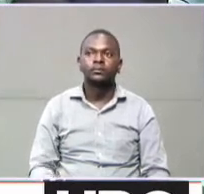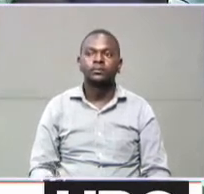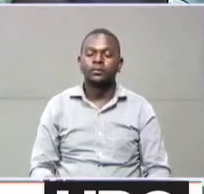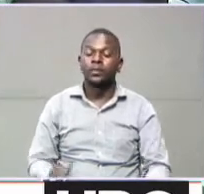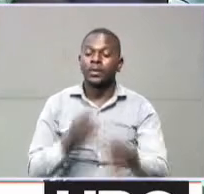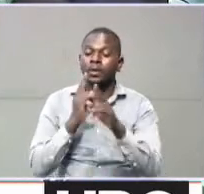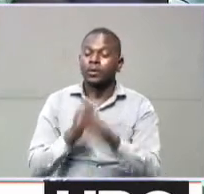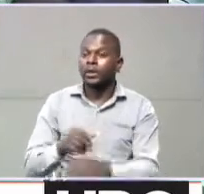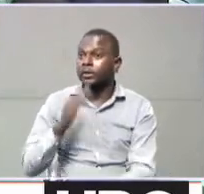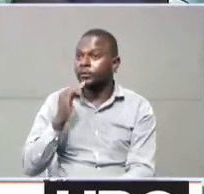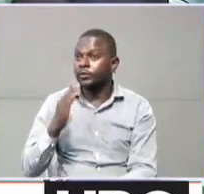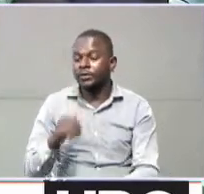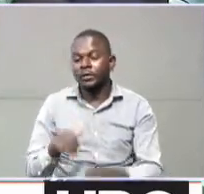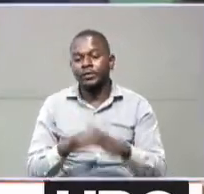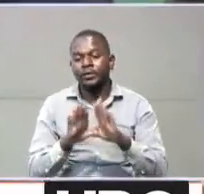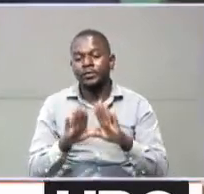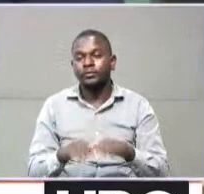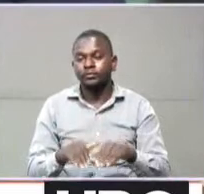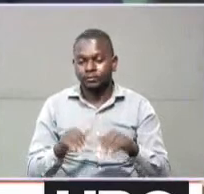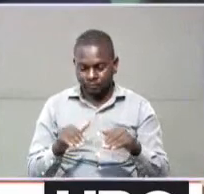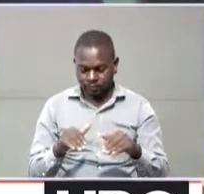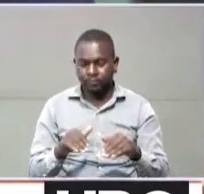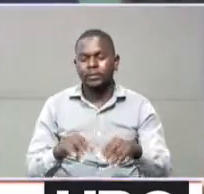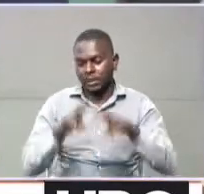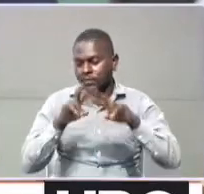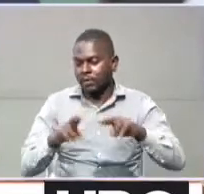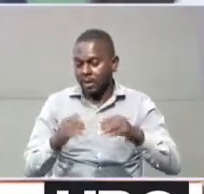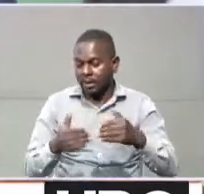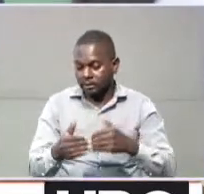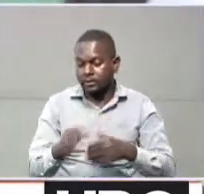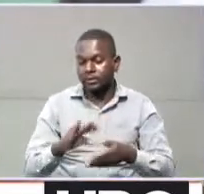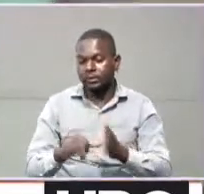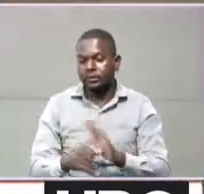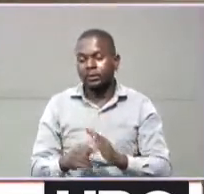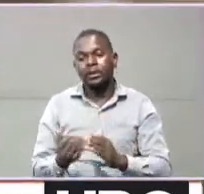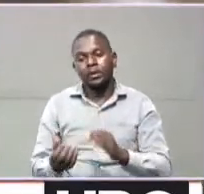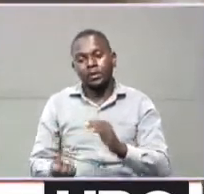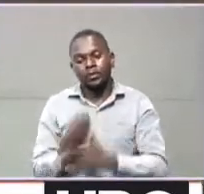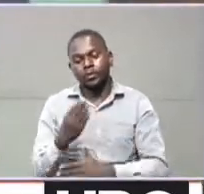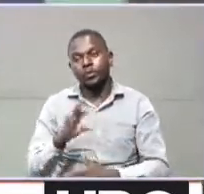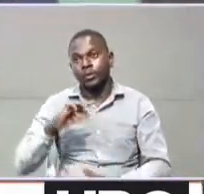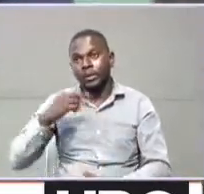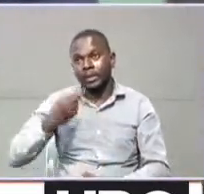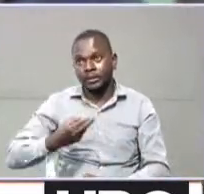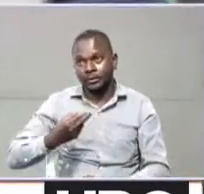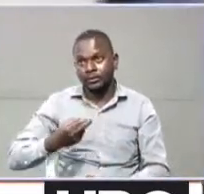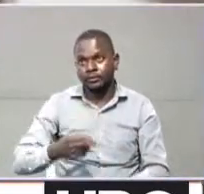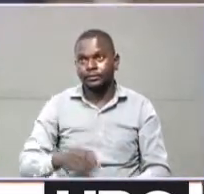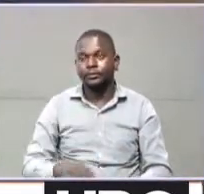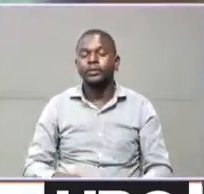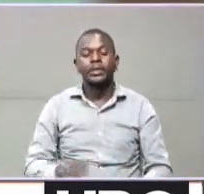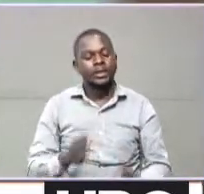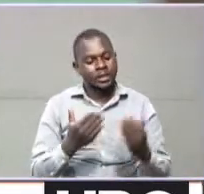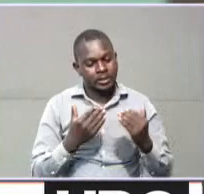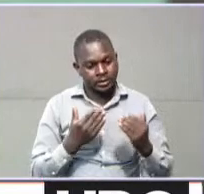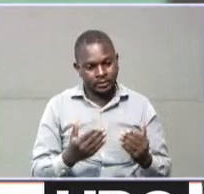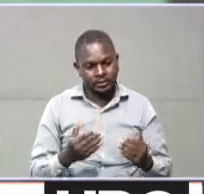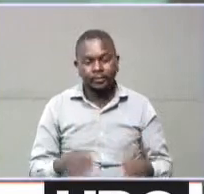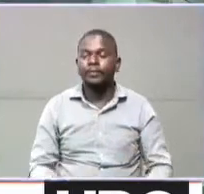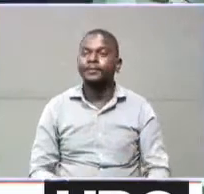attorney was fake and colleagues we shall investigate the matter and come up with an answer thank you